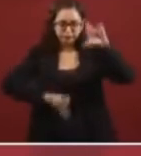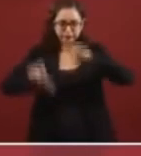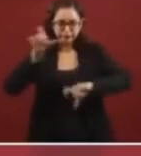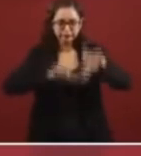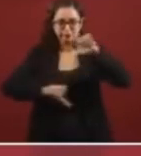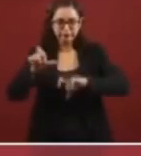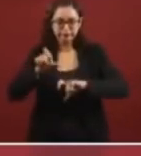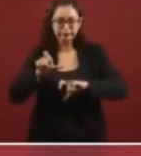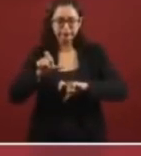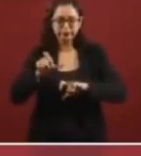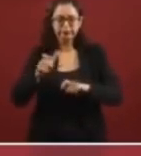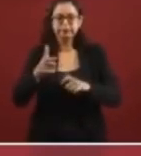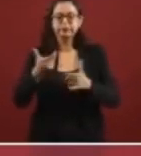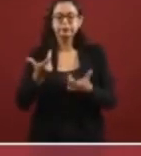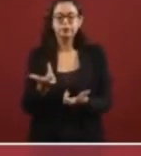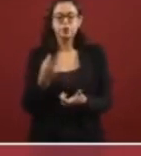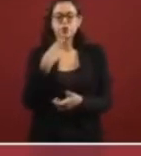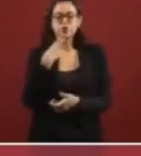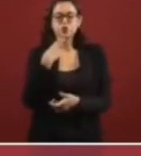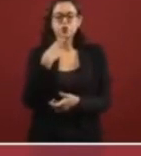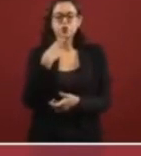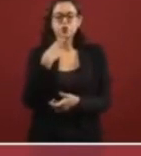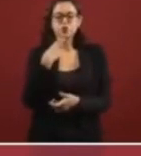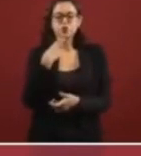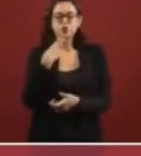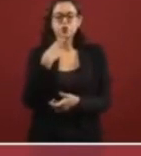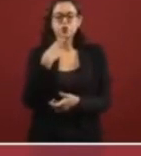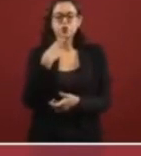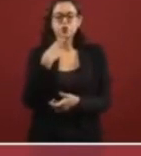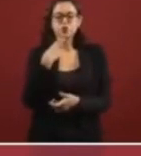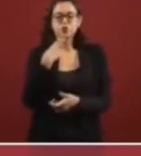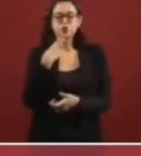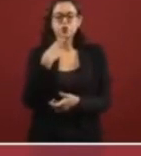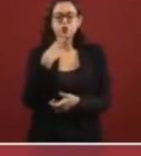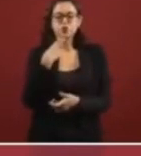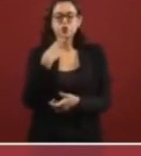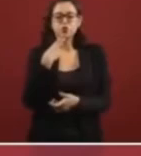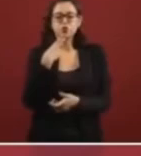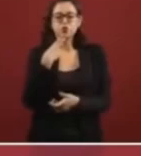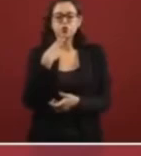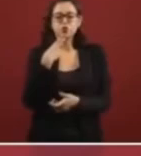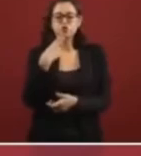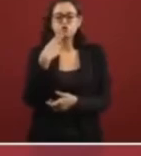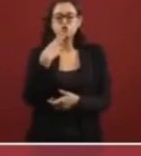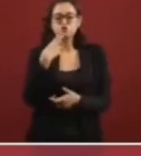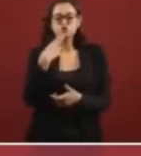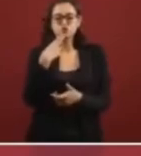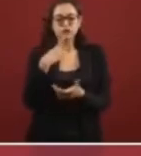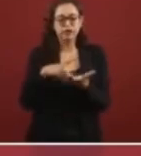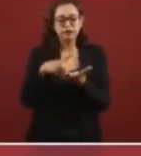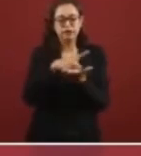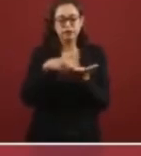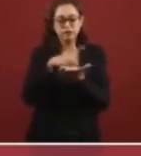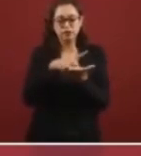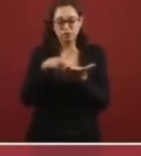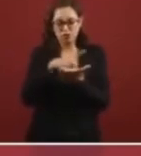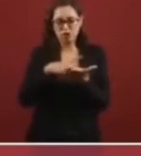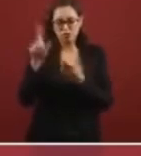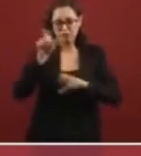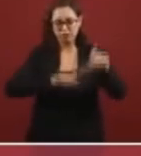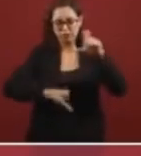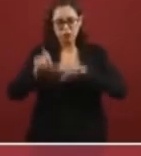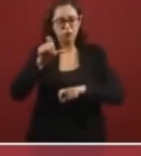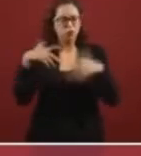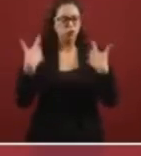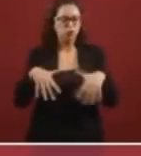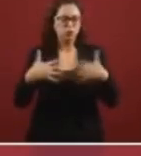utiliza para hacer una droga que that is utilized to make a drug causa mucho daño. That causes a